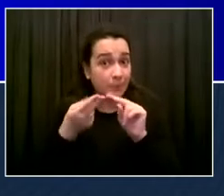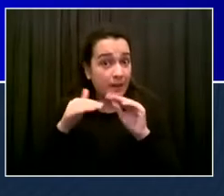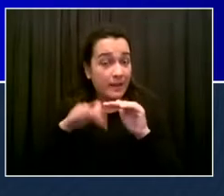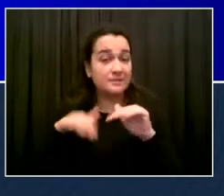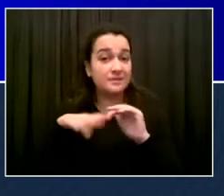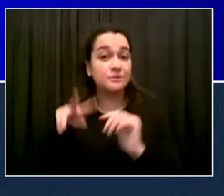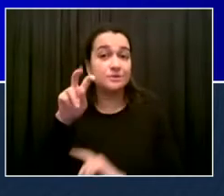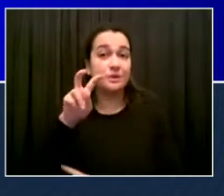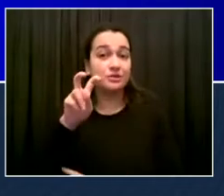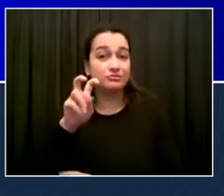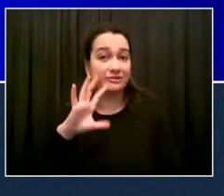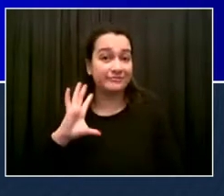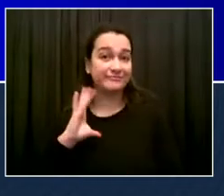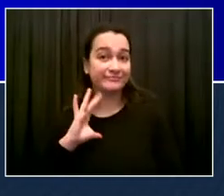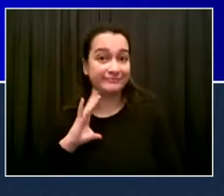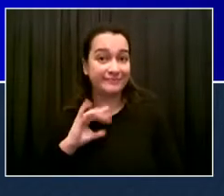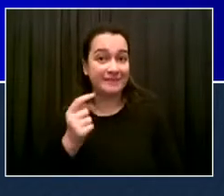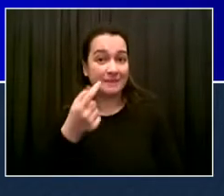today. Confirmed positivity,